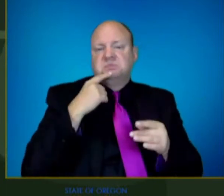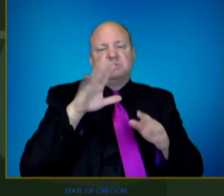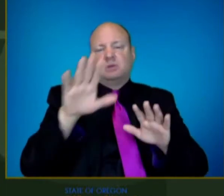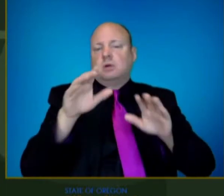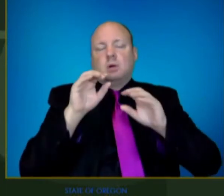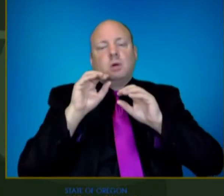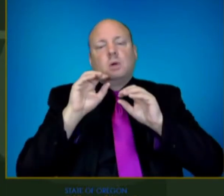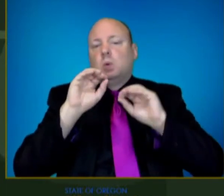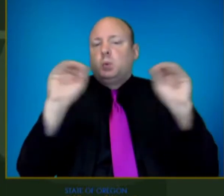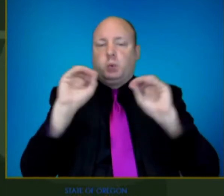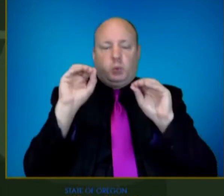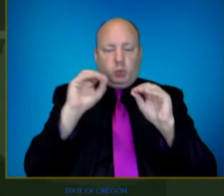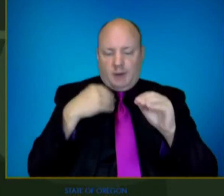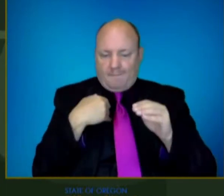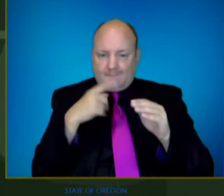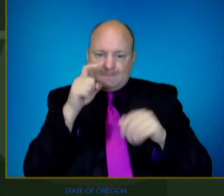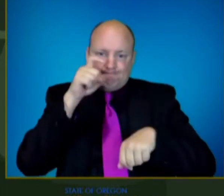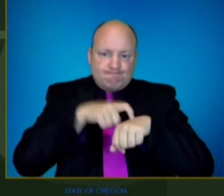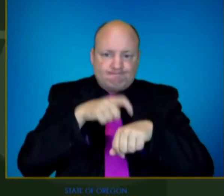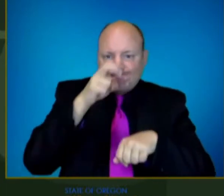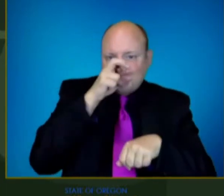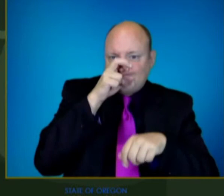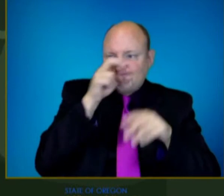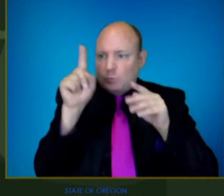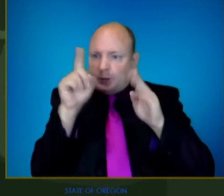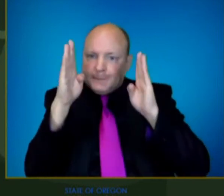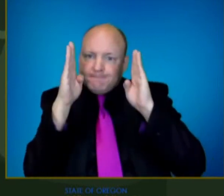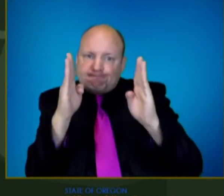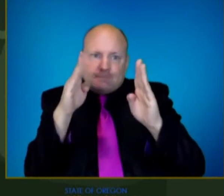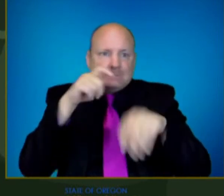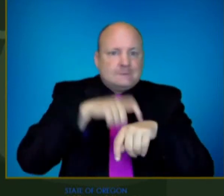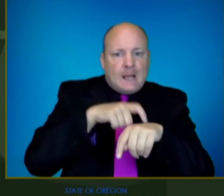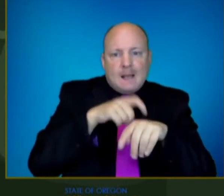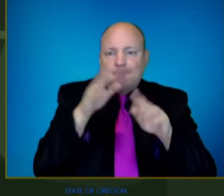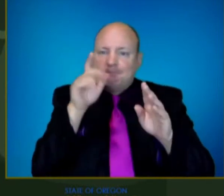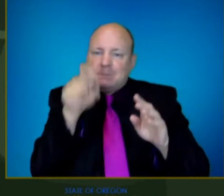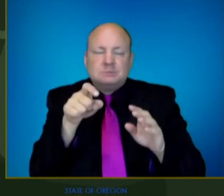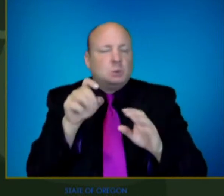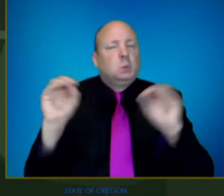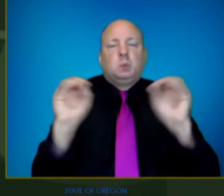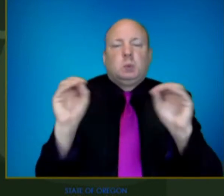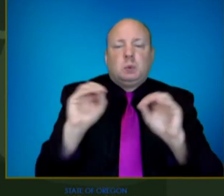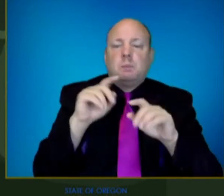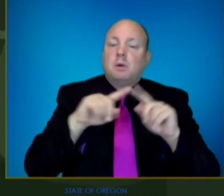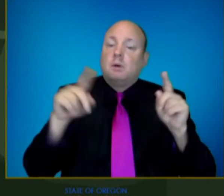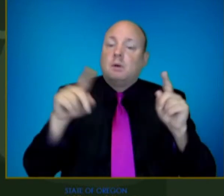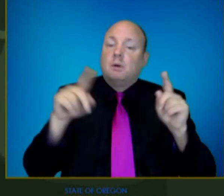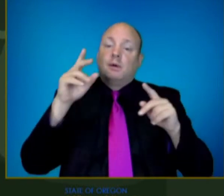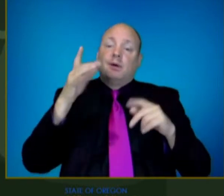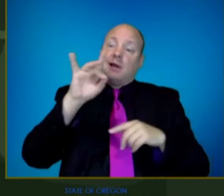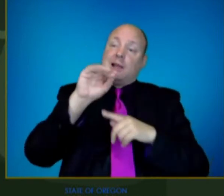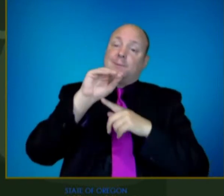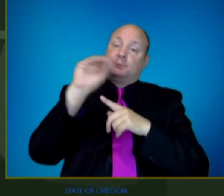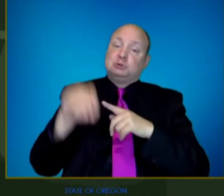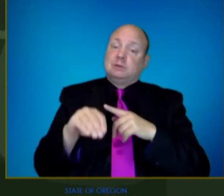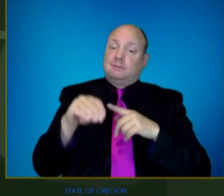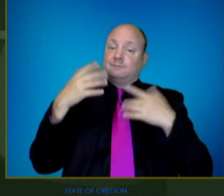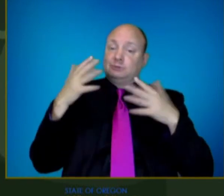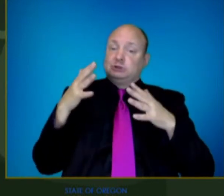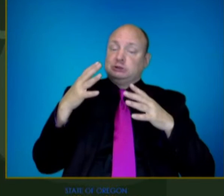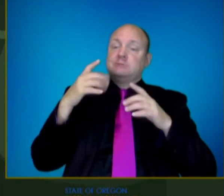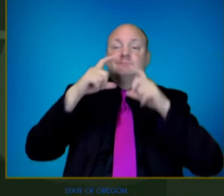we also know is that if we can get 80% compliance with this mask